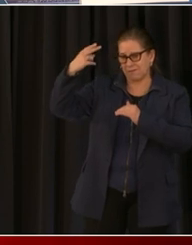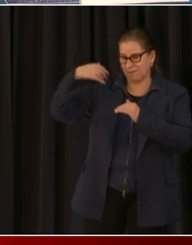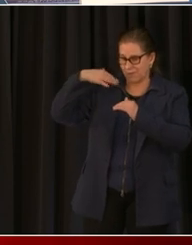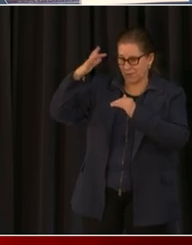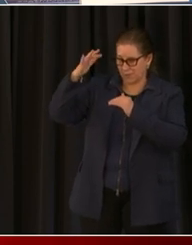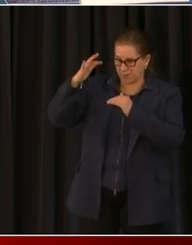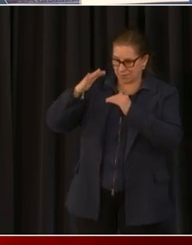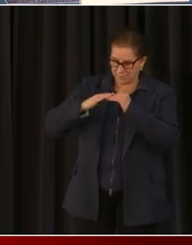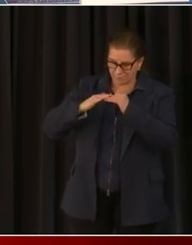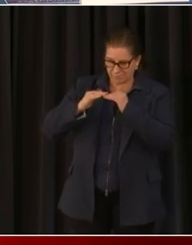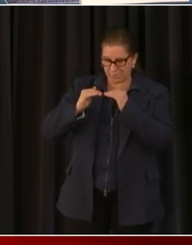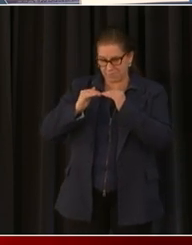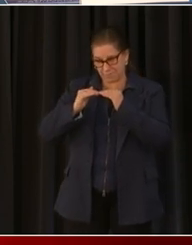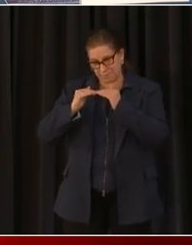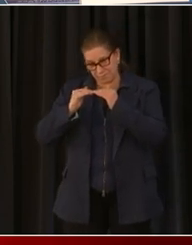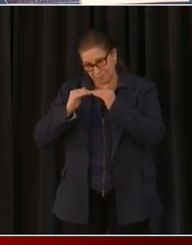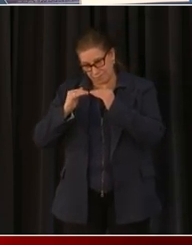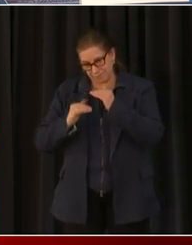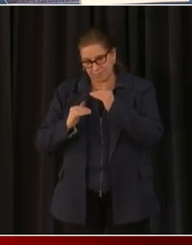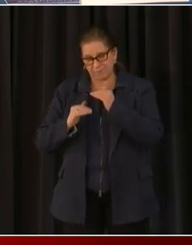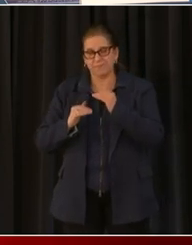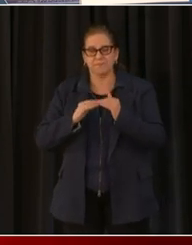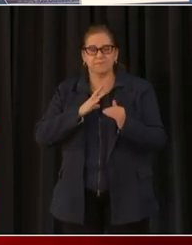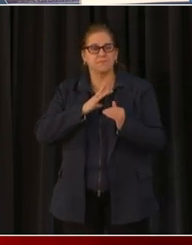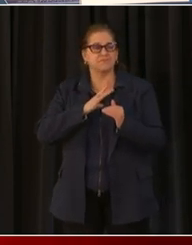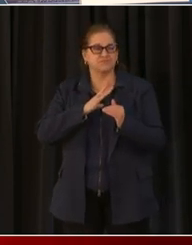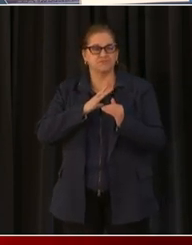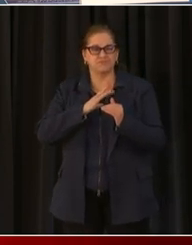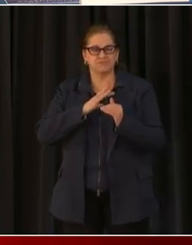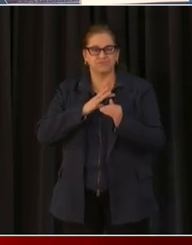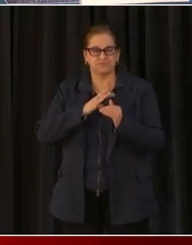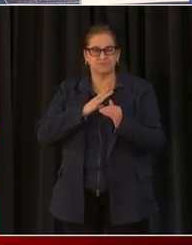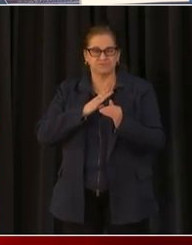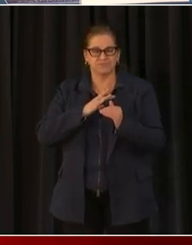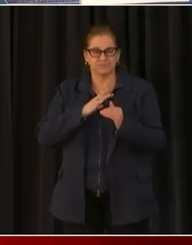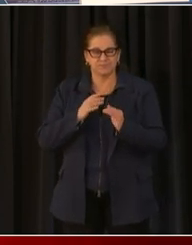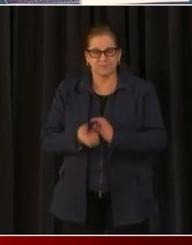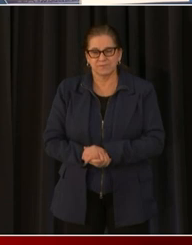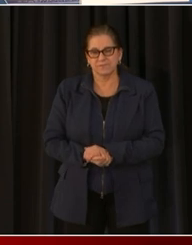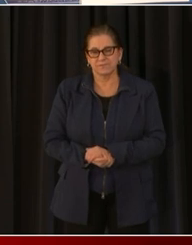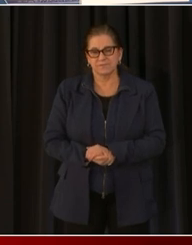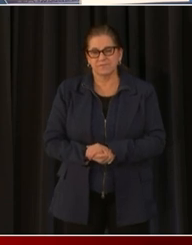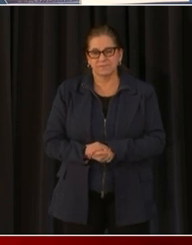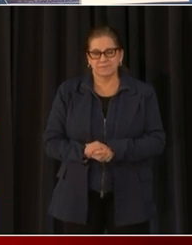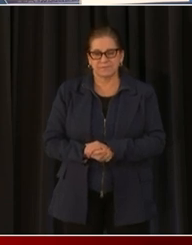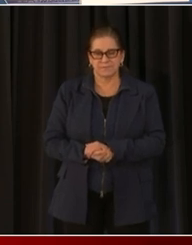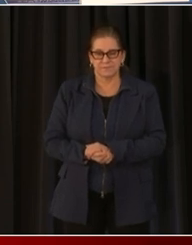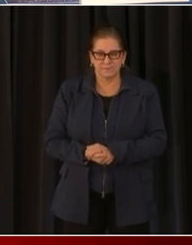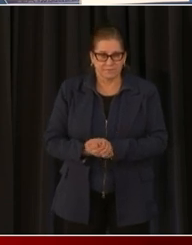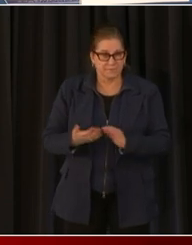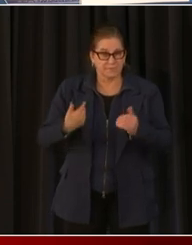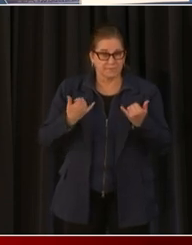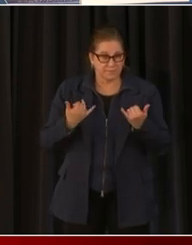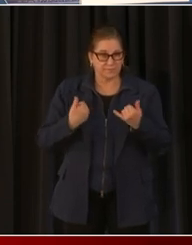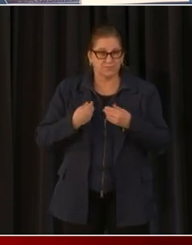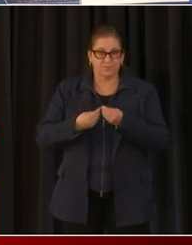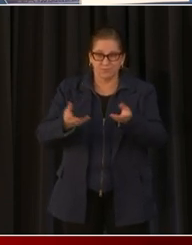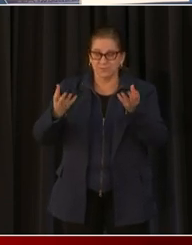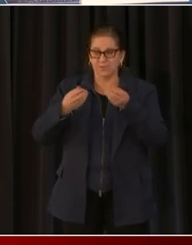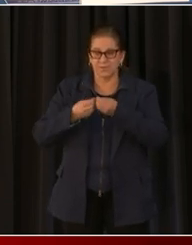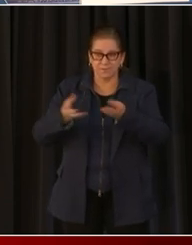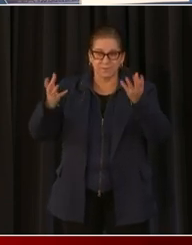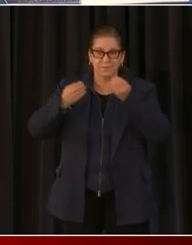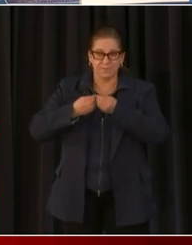will note, however, that this number also is linked to the volume of testing that we have or the number of diagnostic